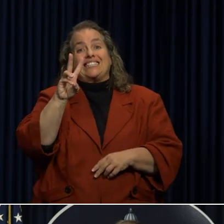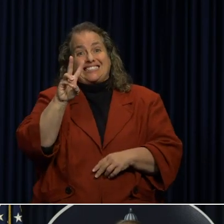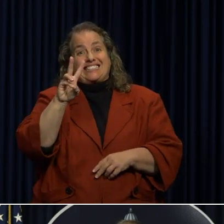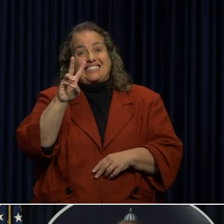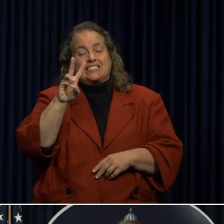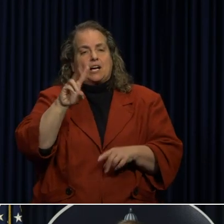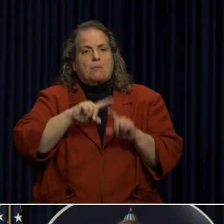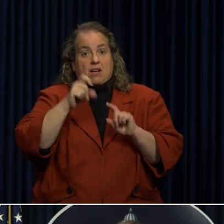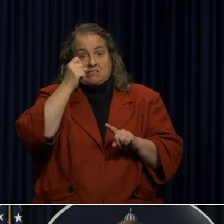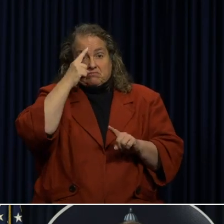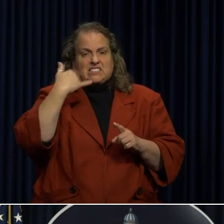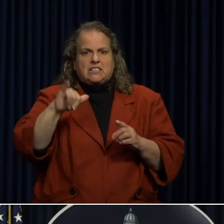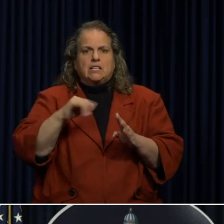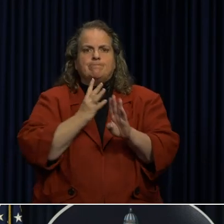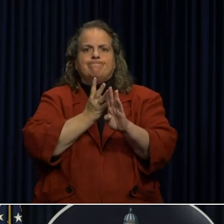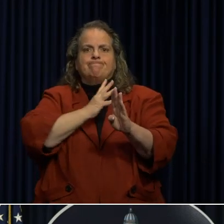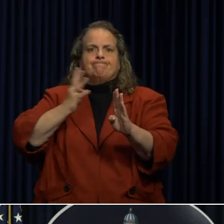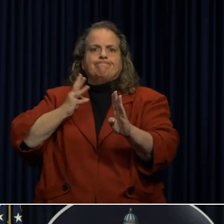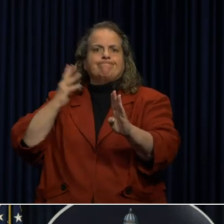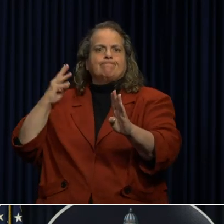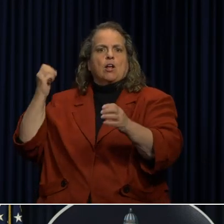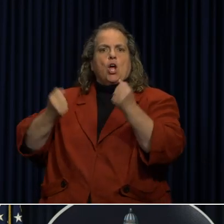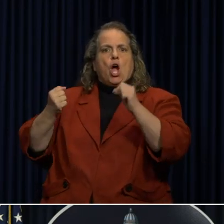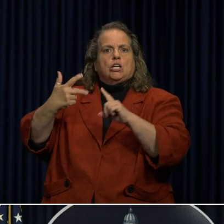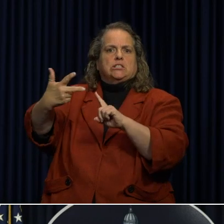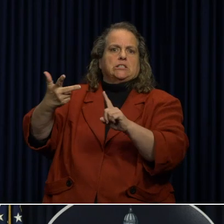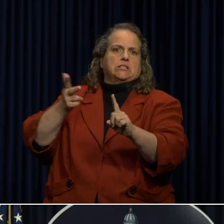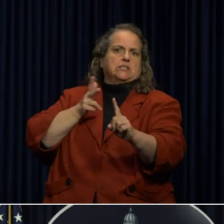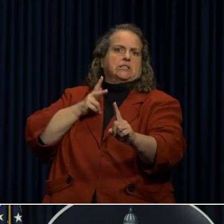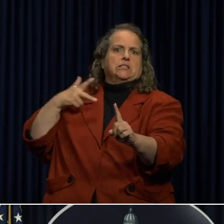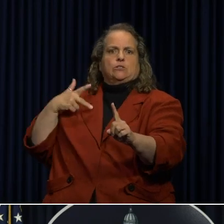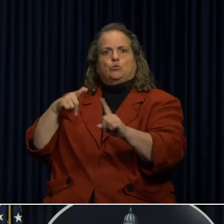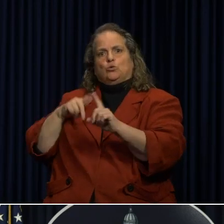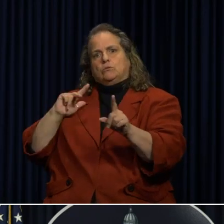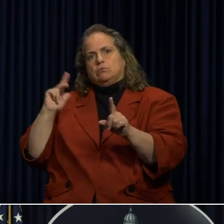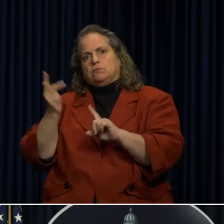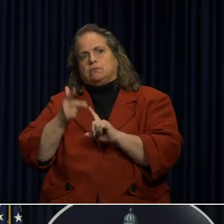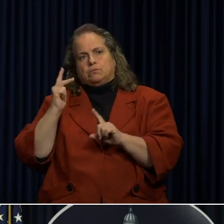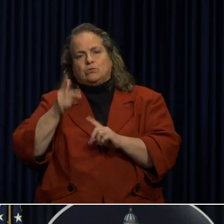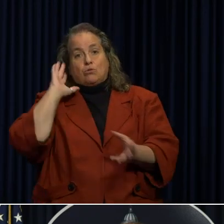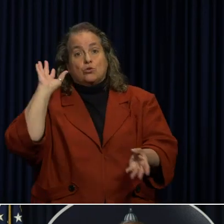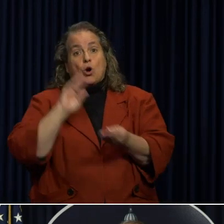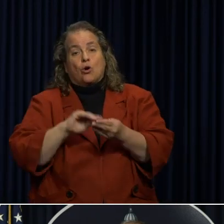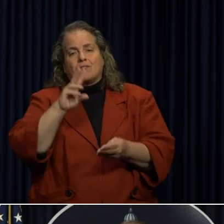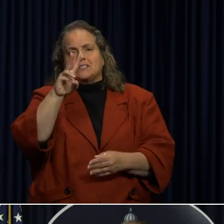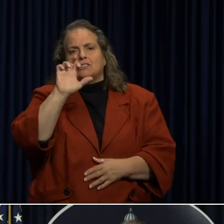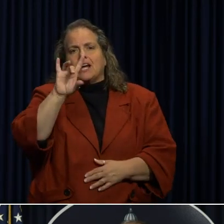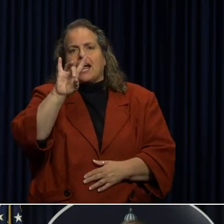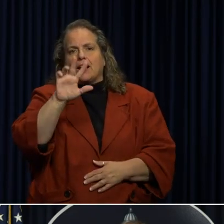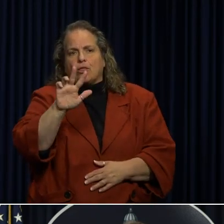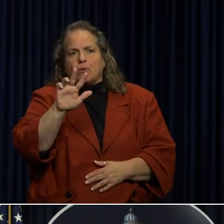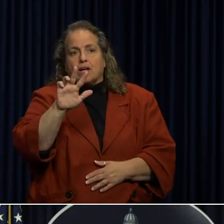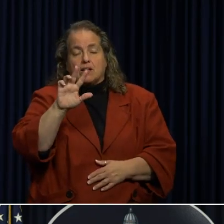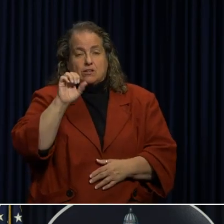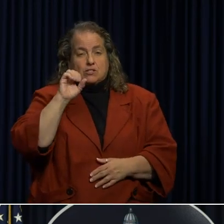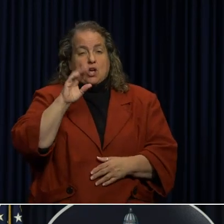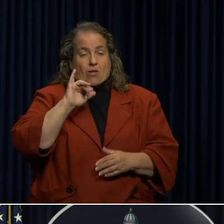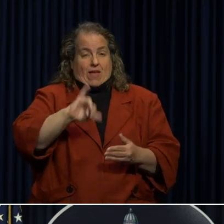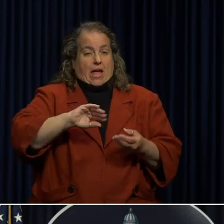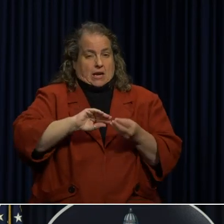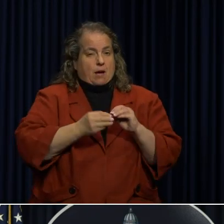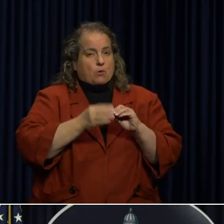in Pikeville as we were putting these numbers together for a total of 683. So over the 3 days, and this number will